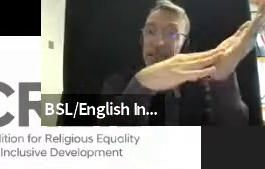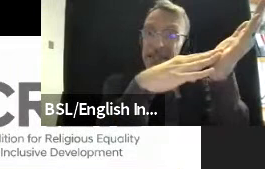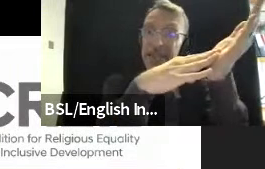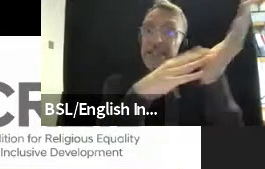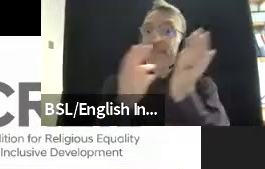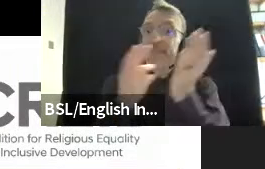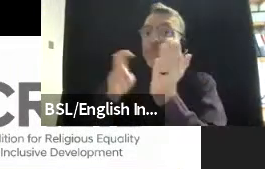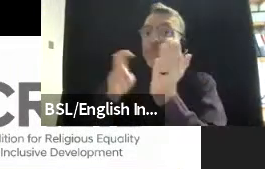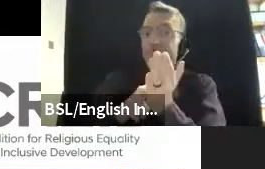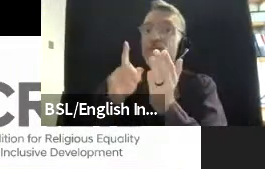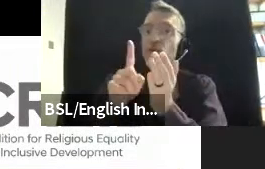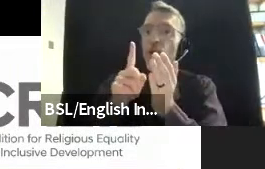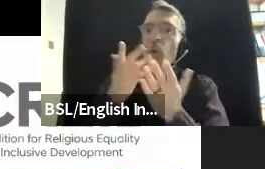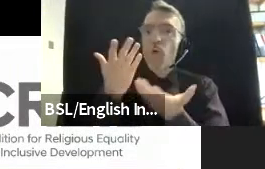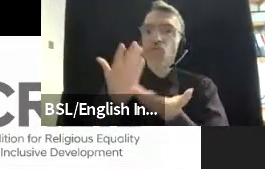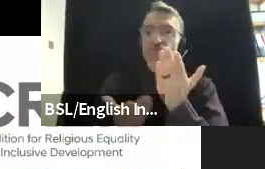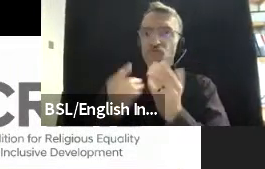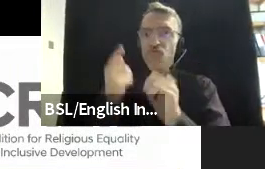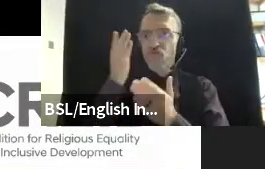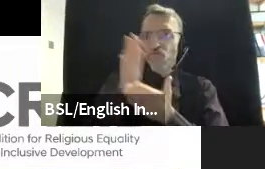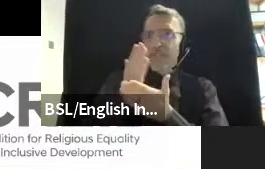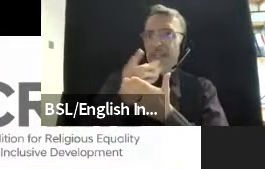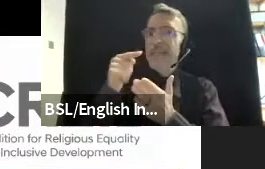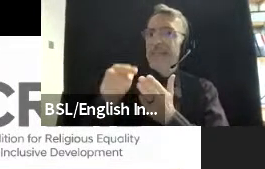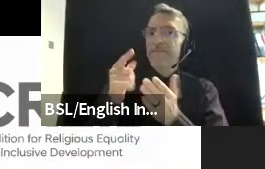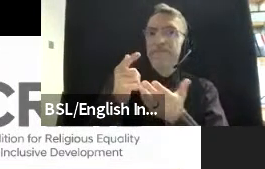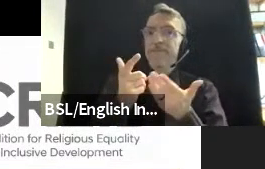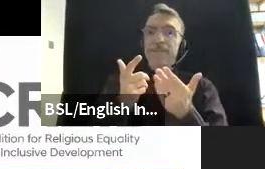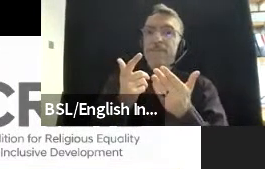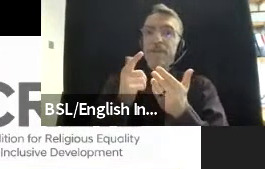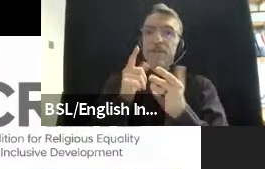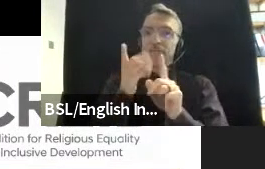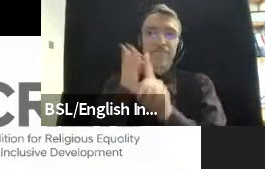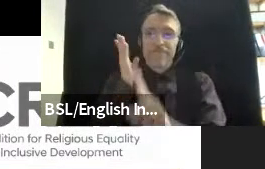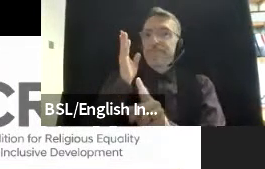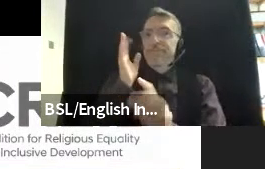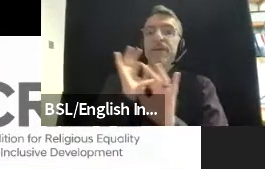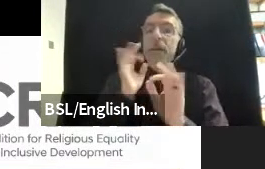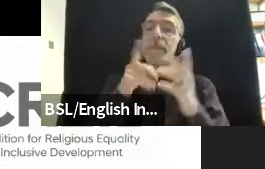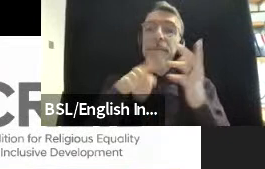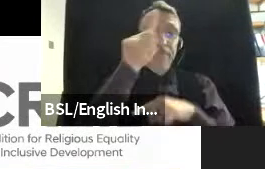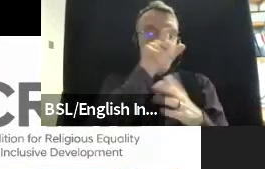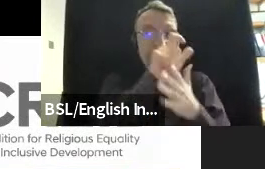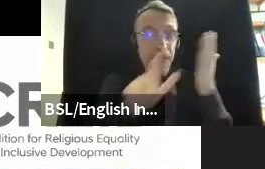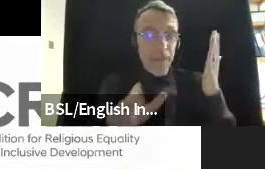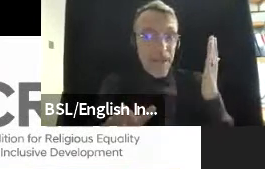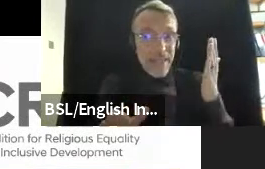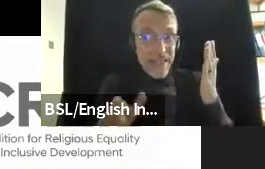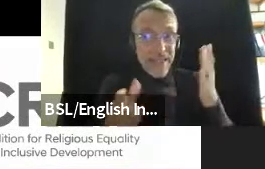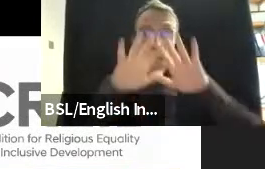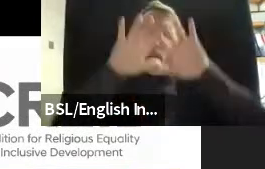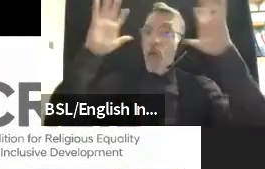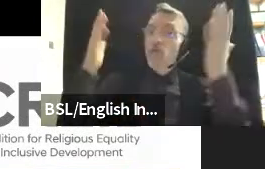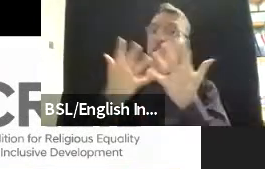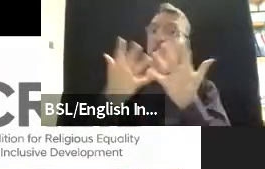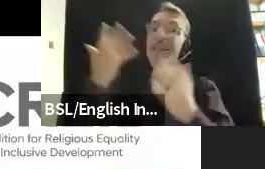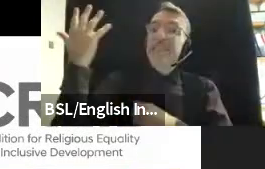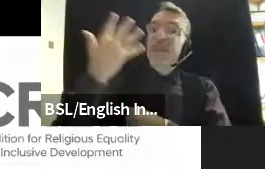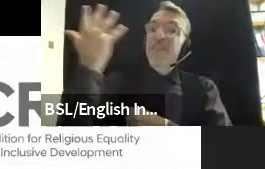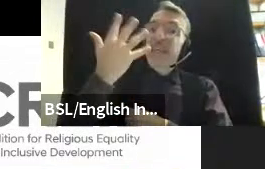which is very underestimated, I think, because the general prevalence of disability worldwide is about